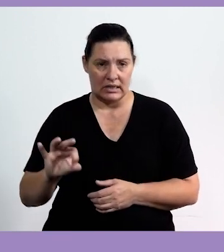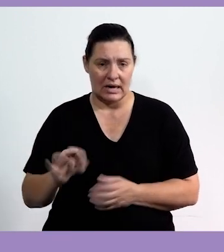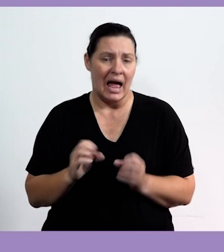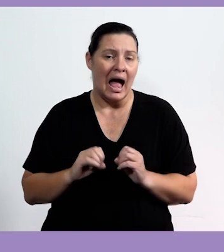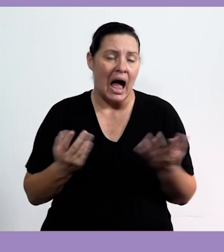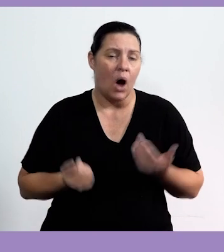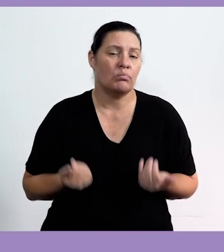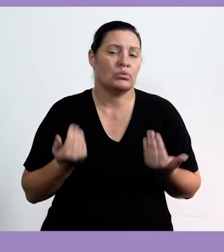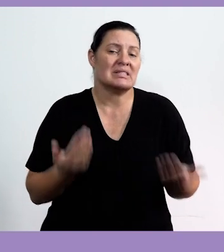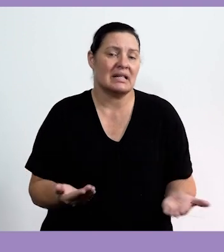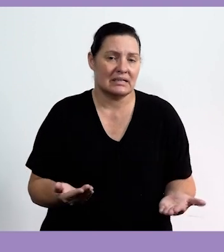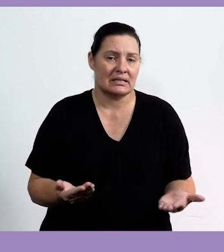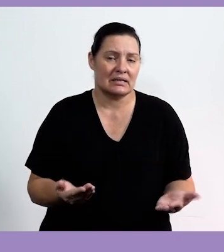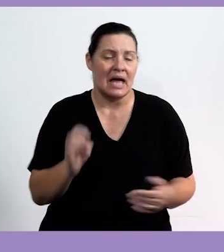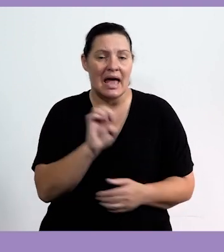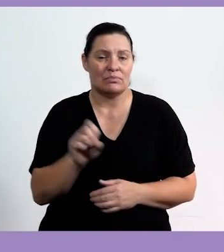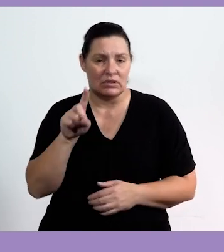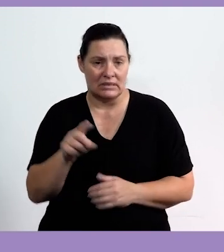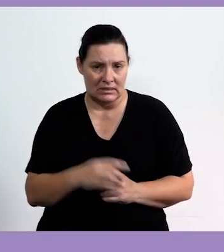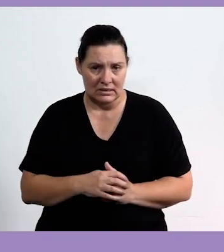0,00023, how am I going to present that in